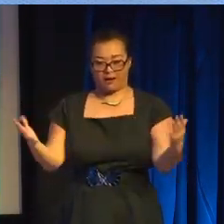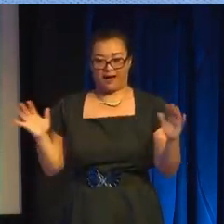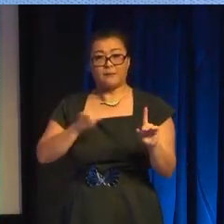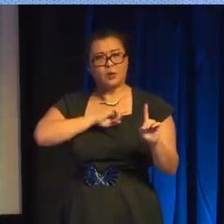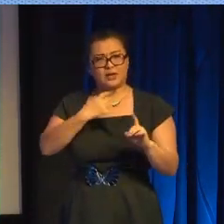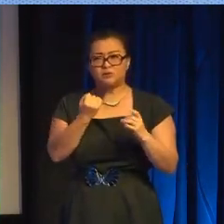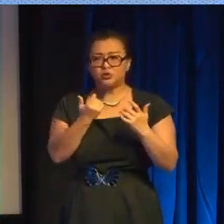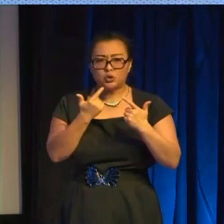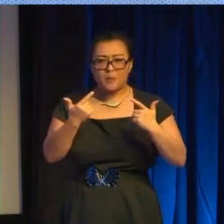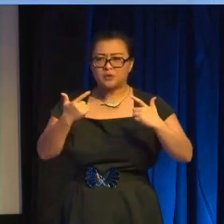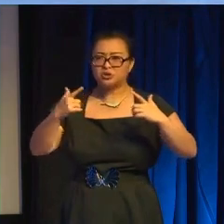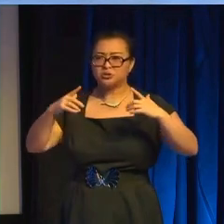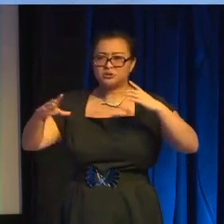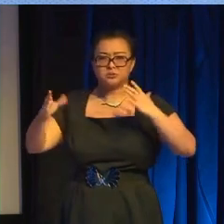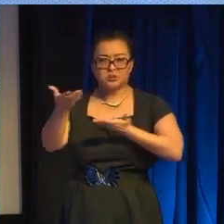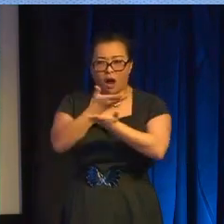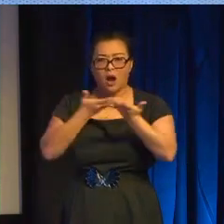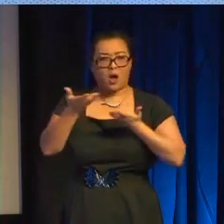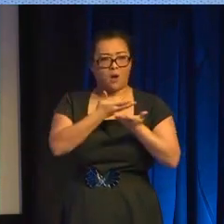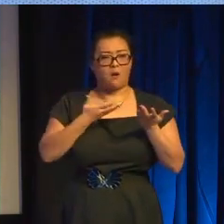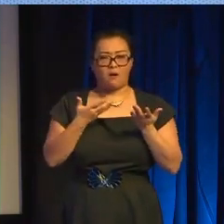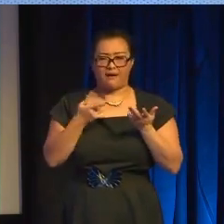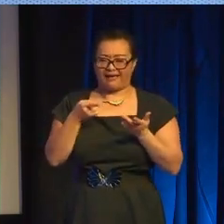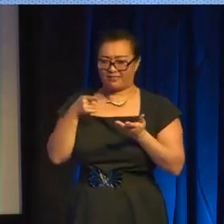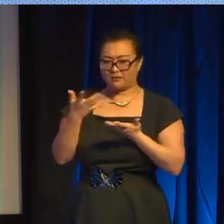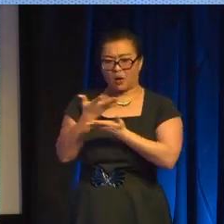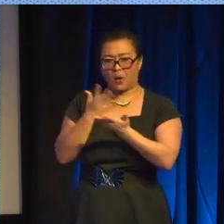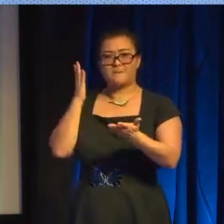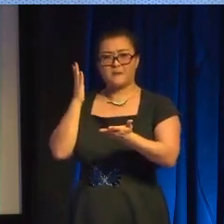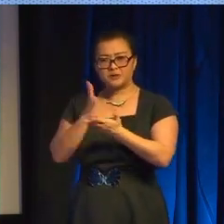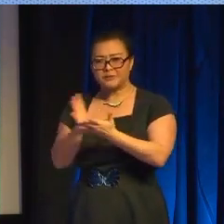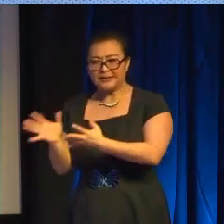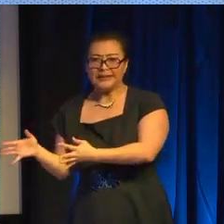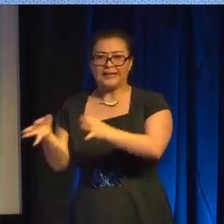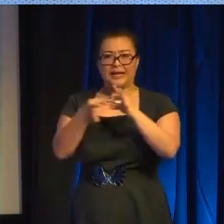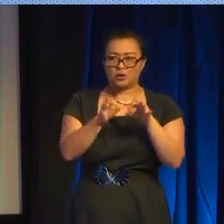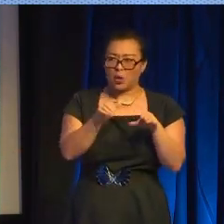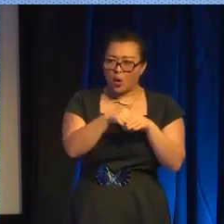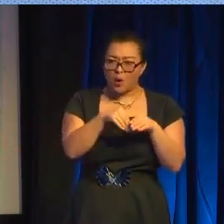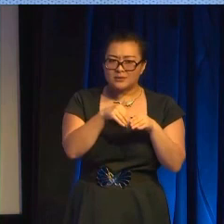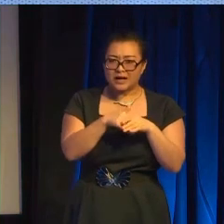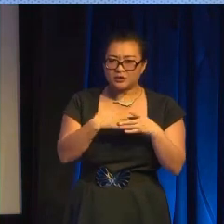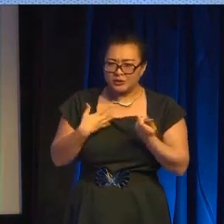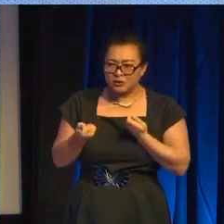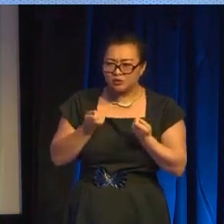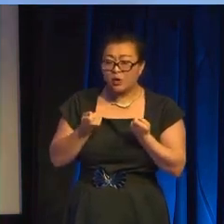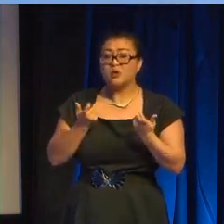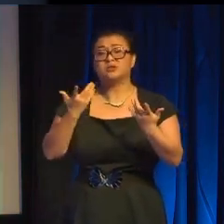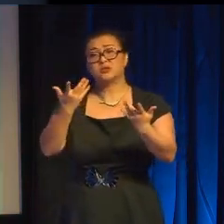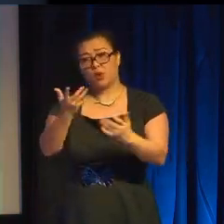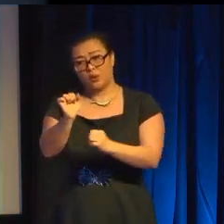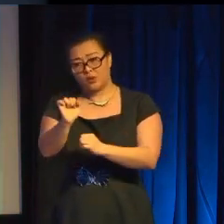be context sensitive, we have to keep quite tight control. But to answer your question, the answer is yes, it does emerge, and thank you.